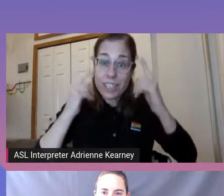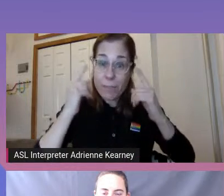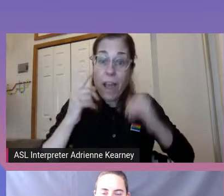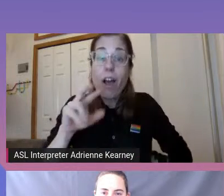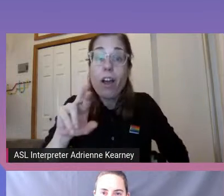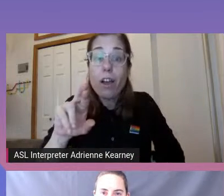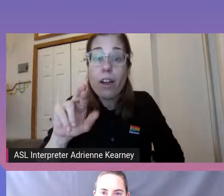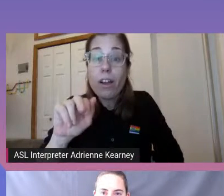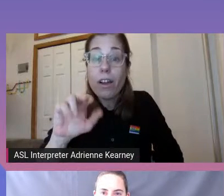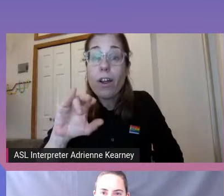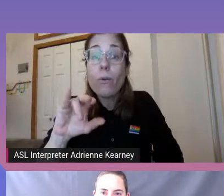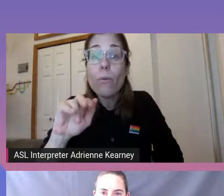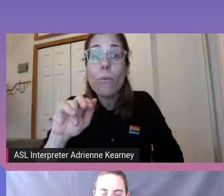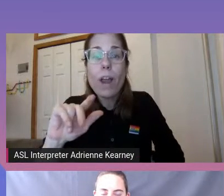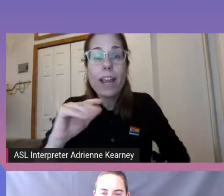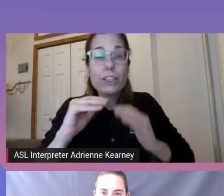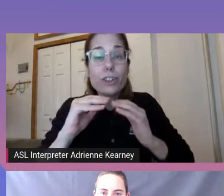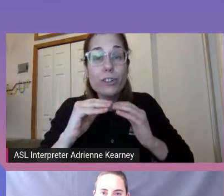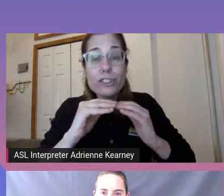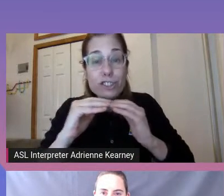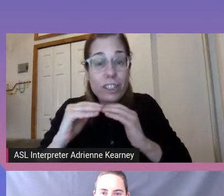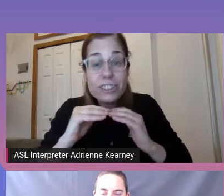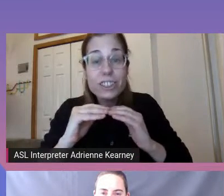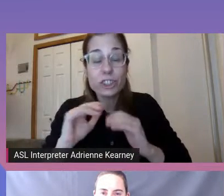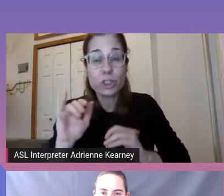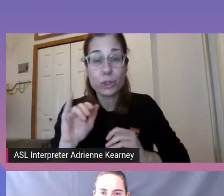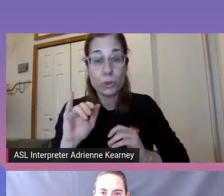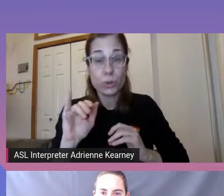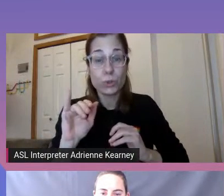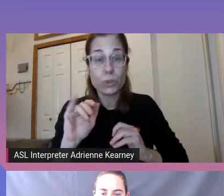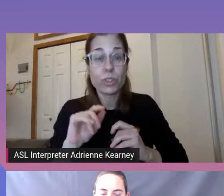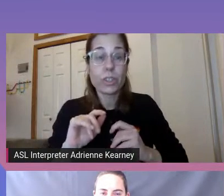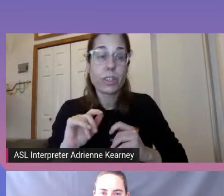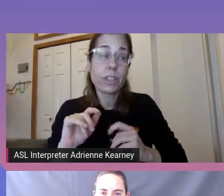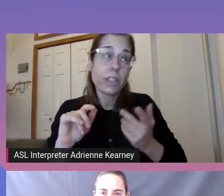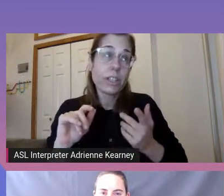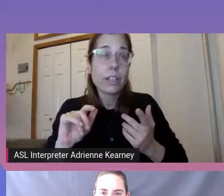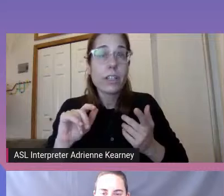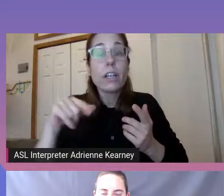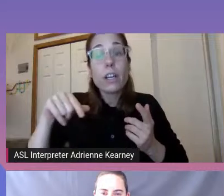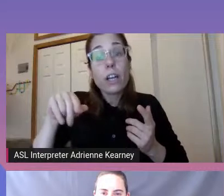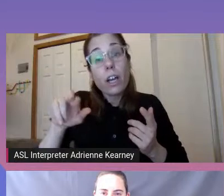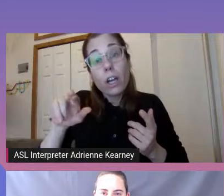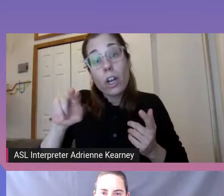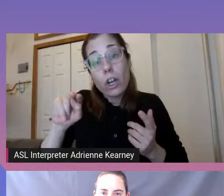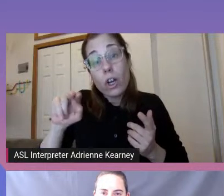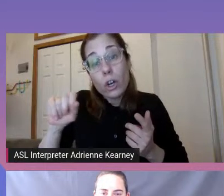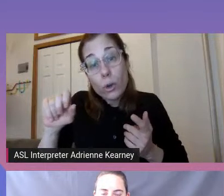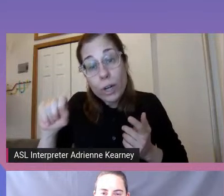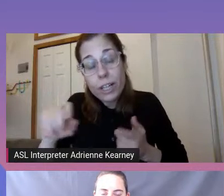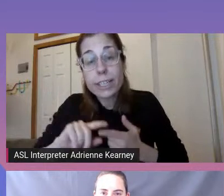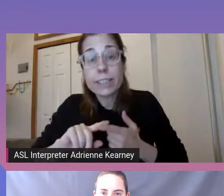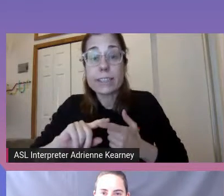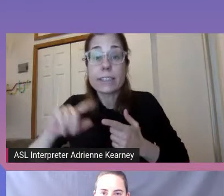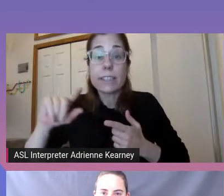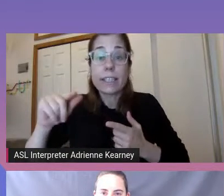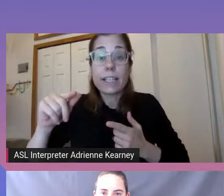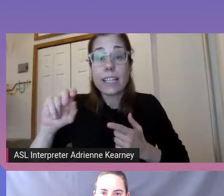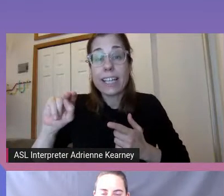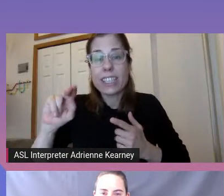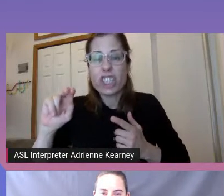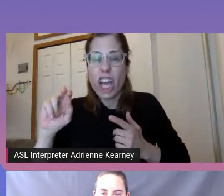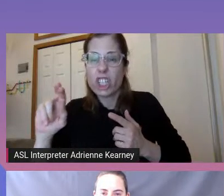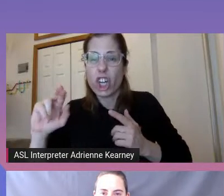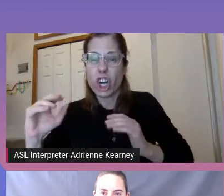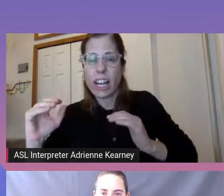think that, you know, queerness, you know, and gender equity, it does work together in racial justice, you know, so it's like, how do we